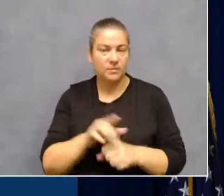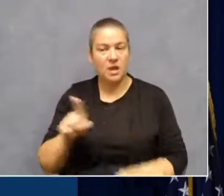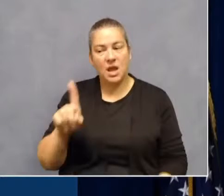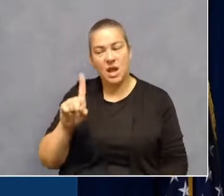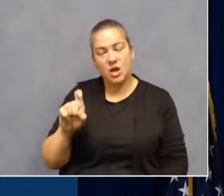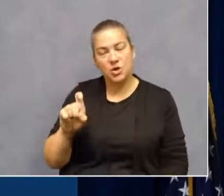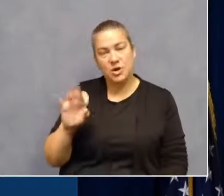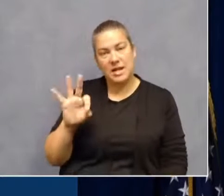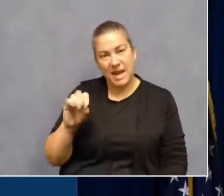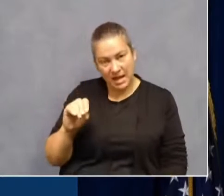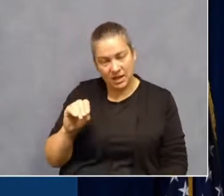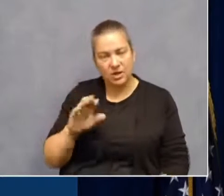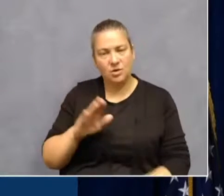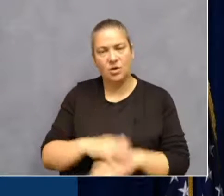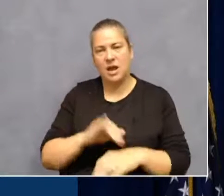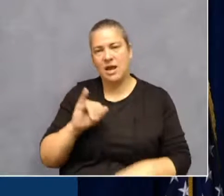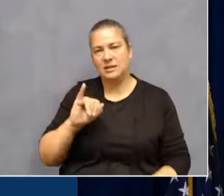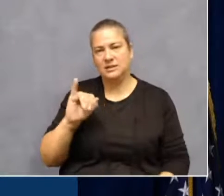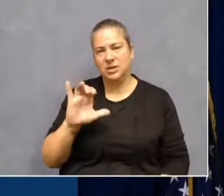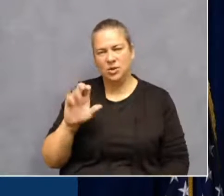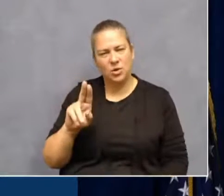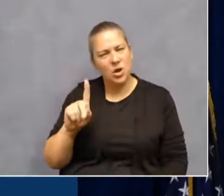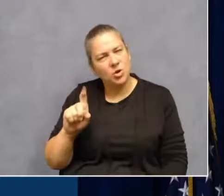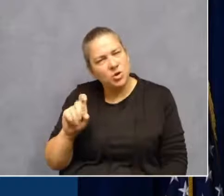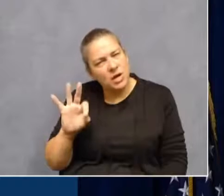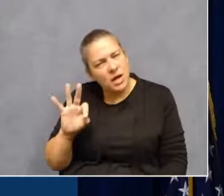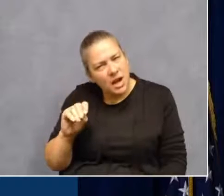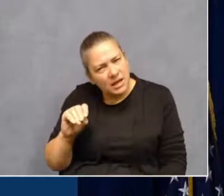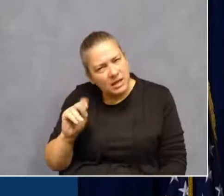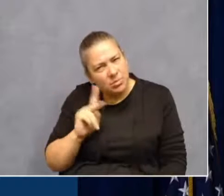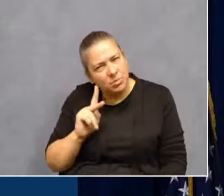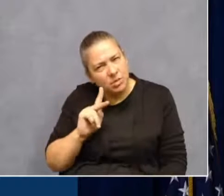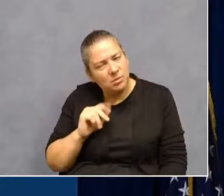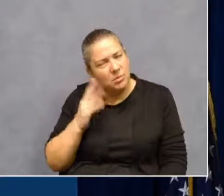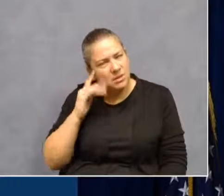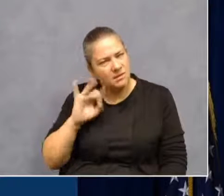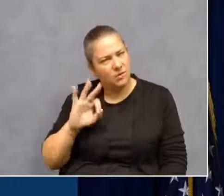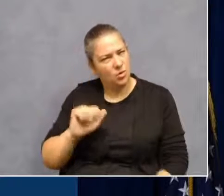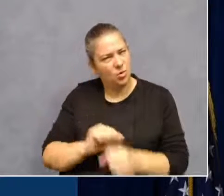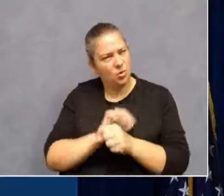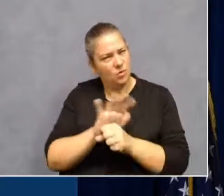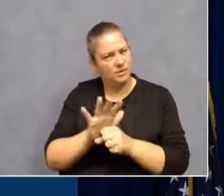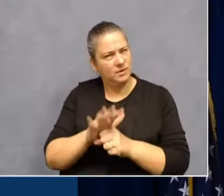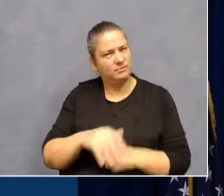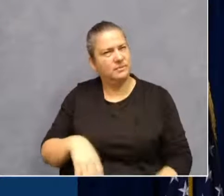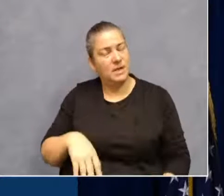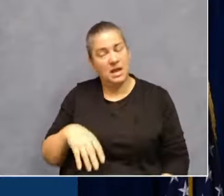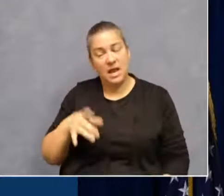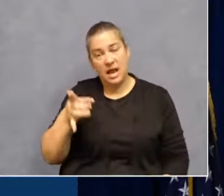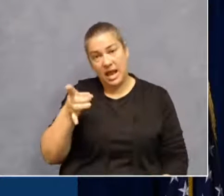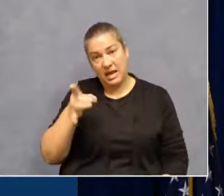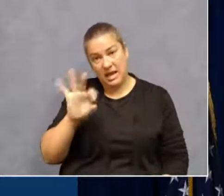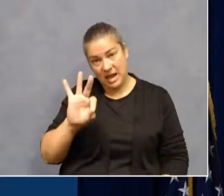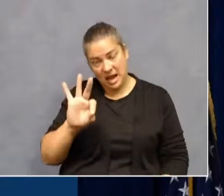on an ICU, 190 fighting for their lives because of COVID, 89 on a